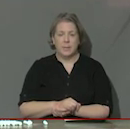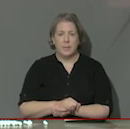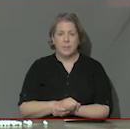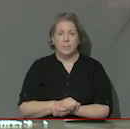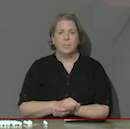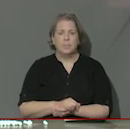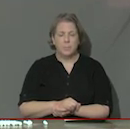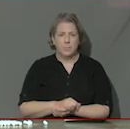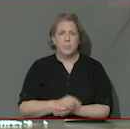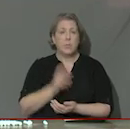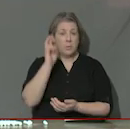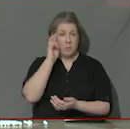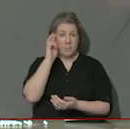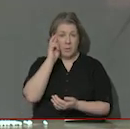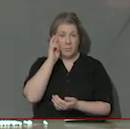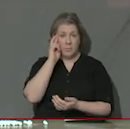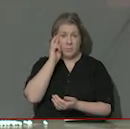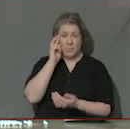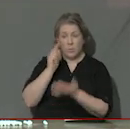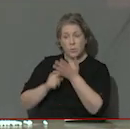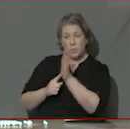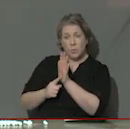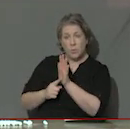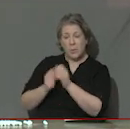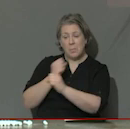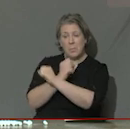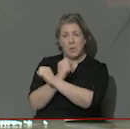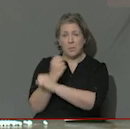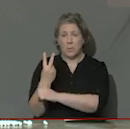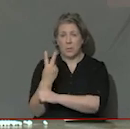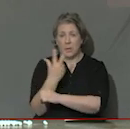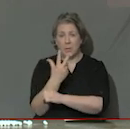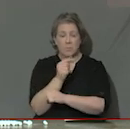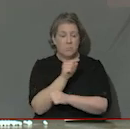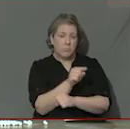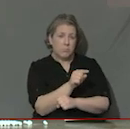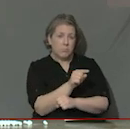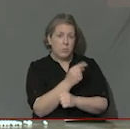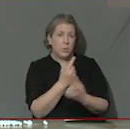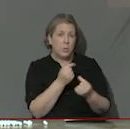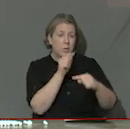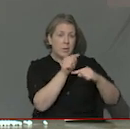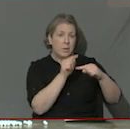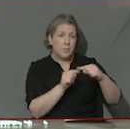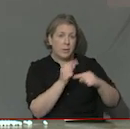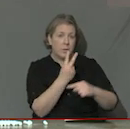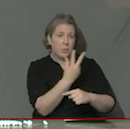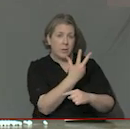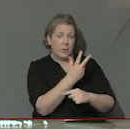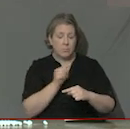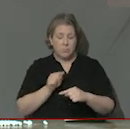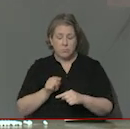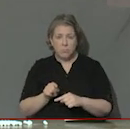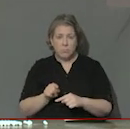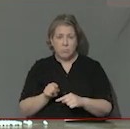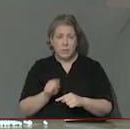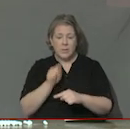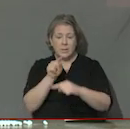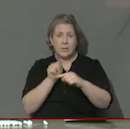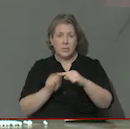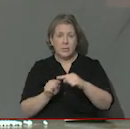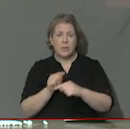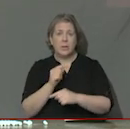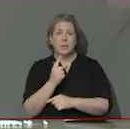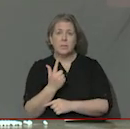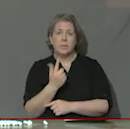So remember, if they give you that one, you multiply by 28. If they give you this one, you divide by 28. If they give you that one, you divide by